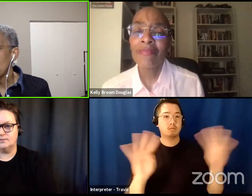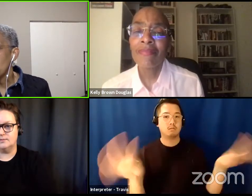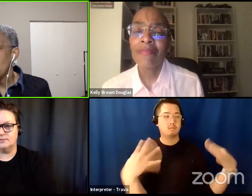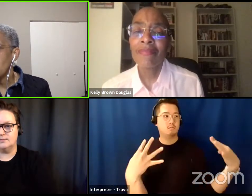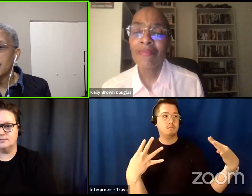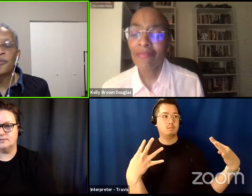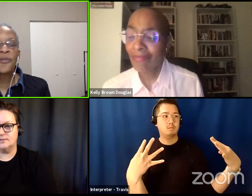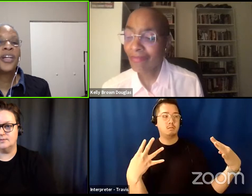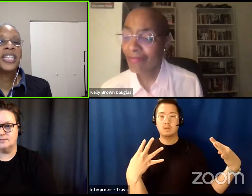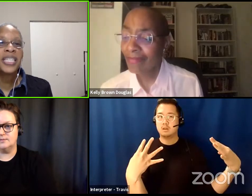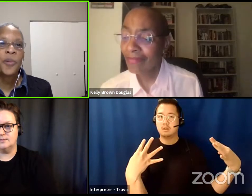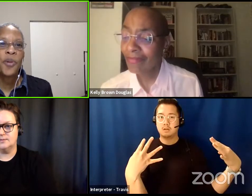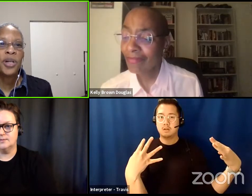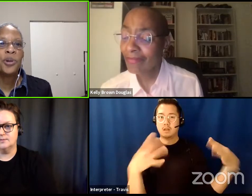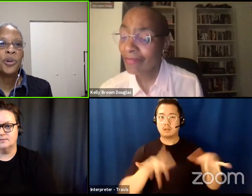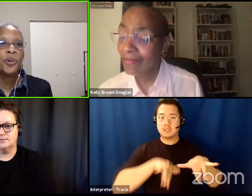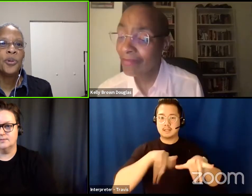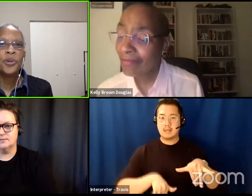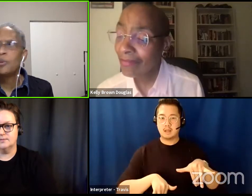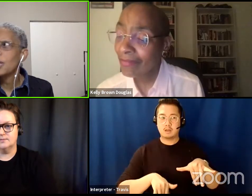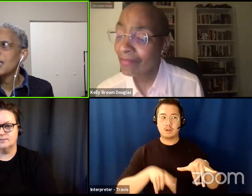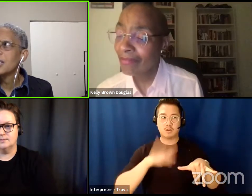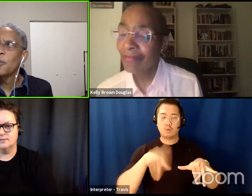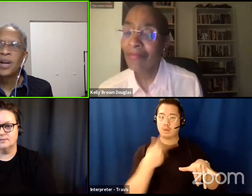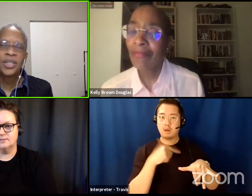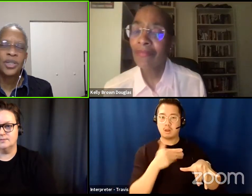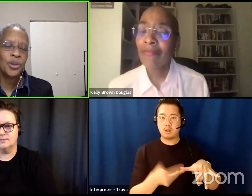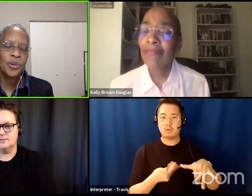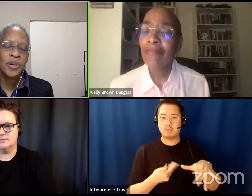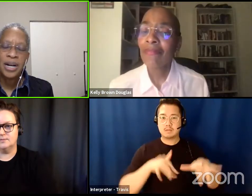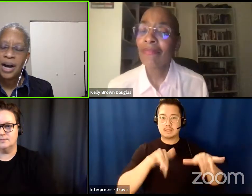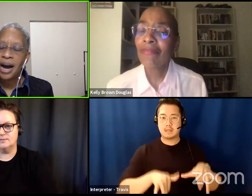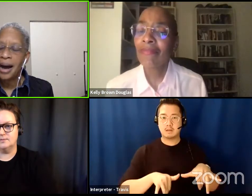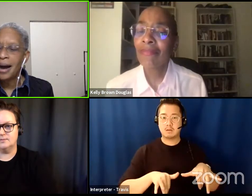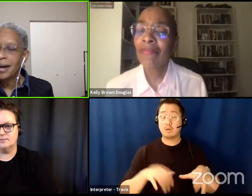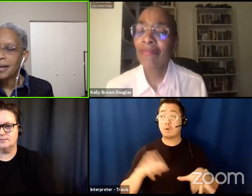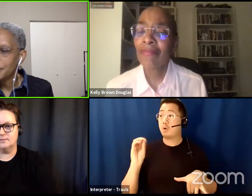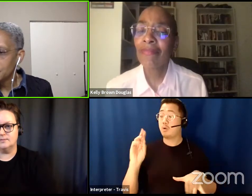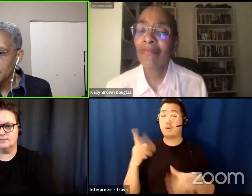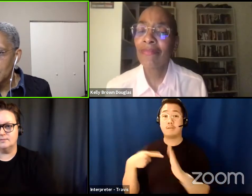Or confronting someone who you think is going to,